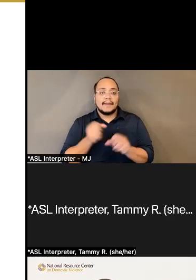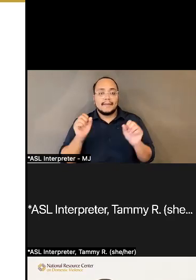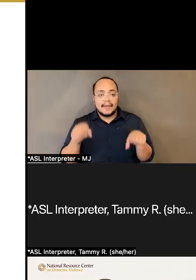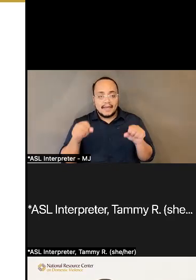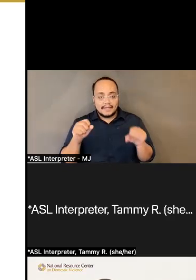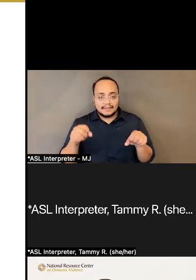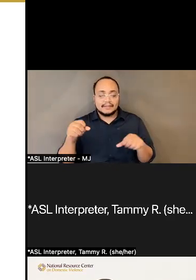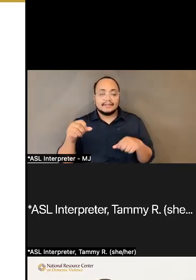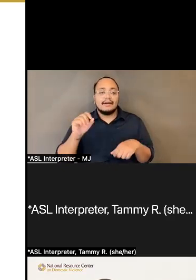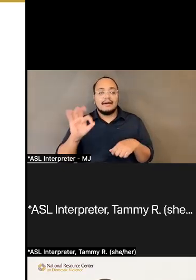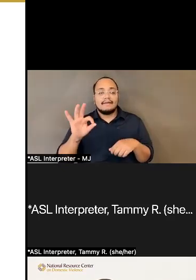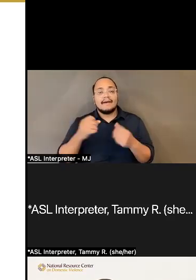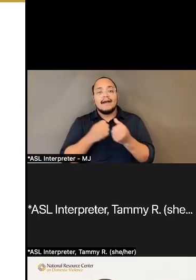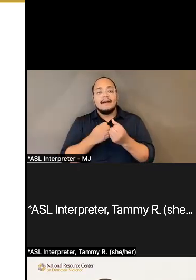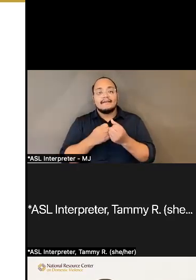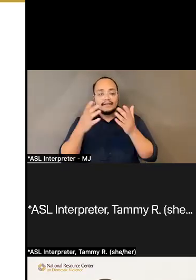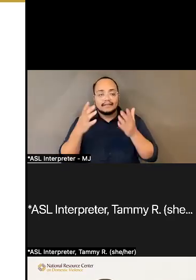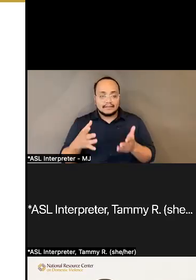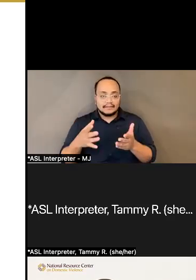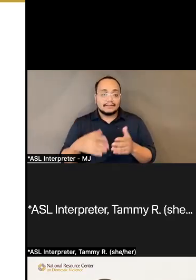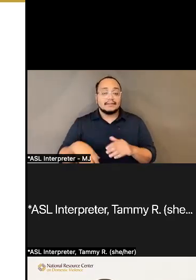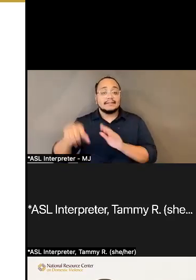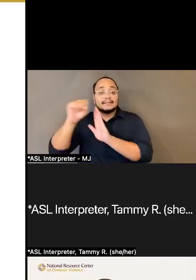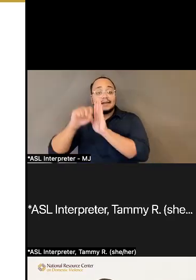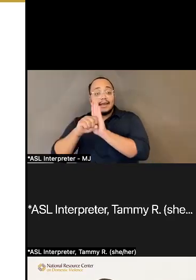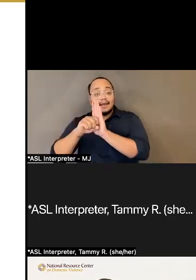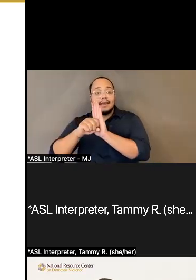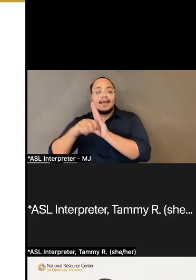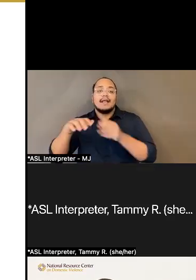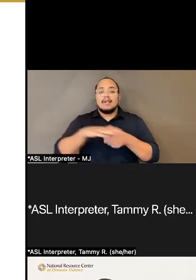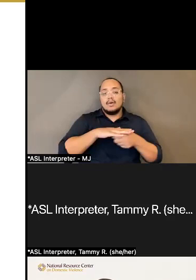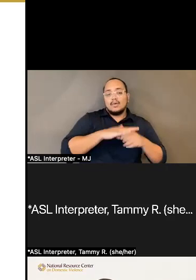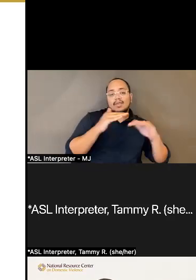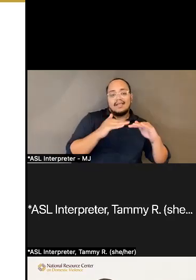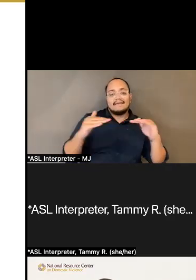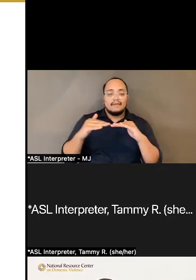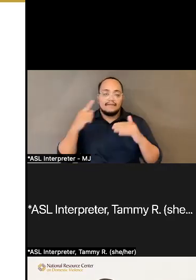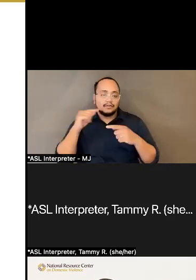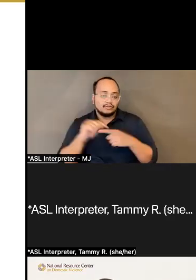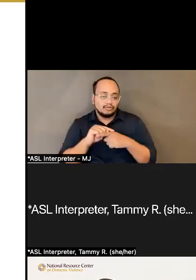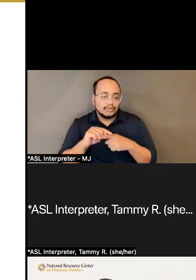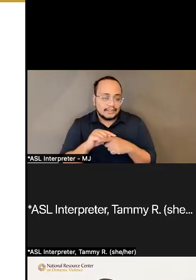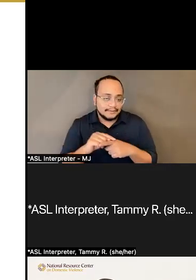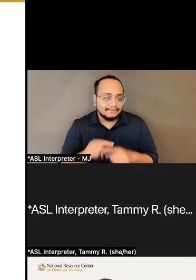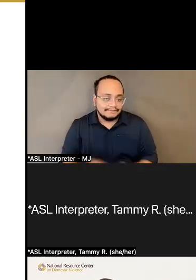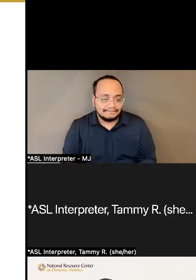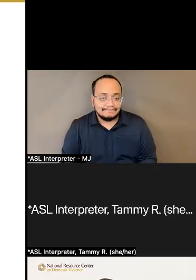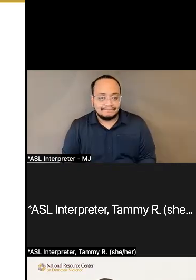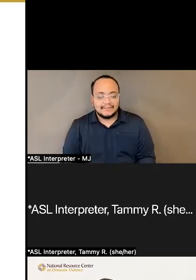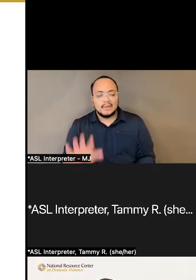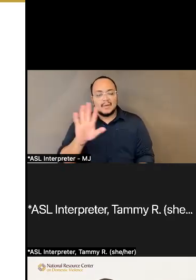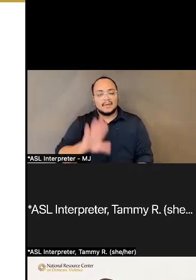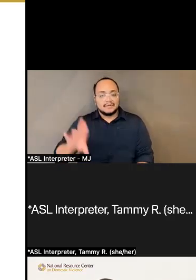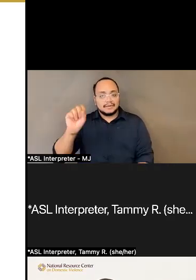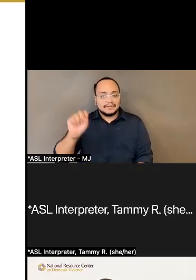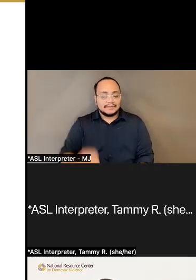And 6, build advocates' capacity to engage in policy efforts across the country.